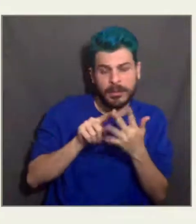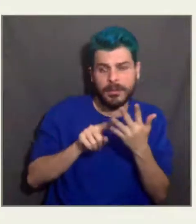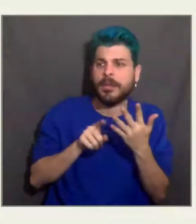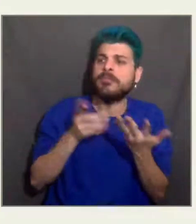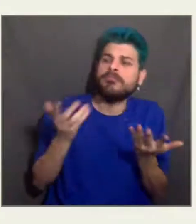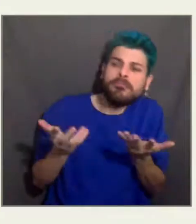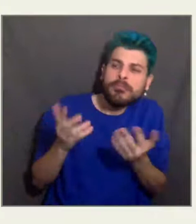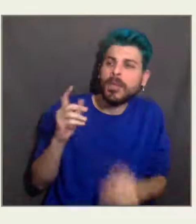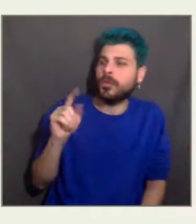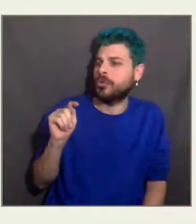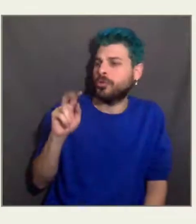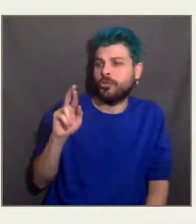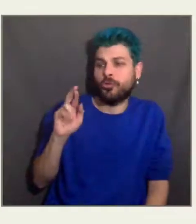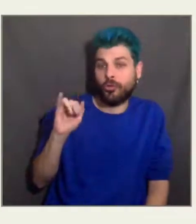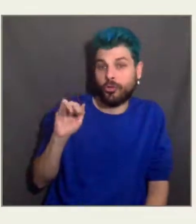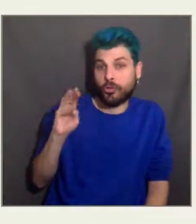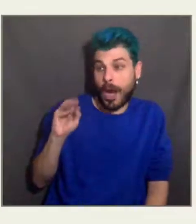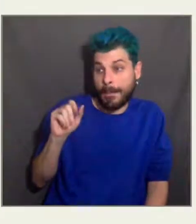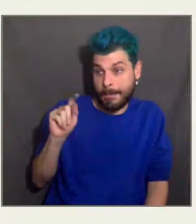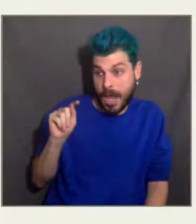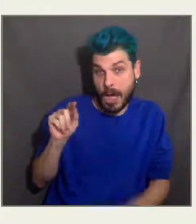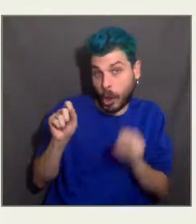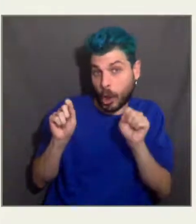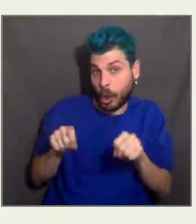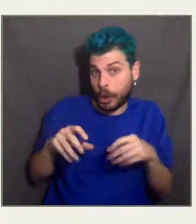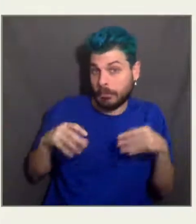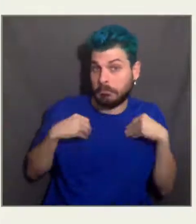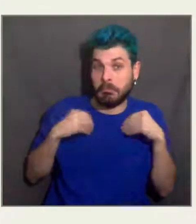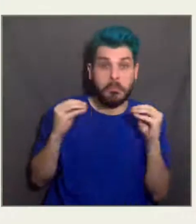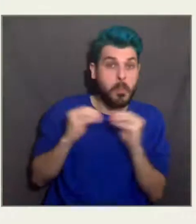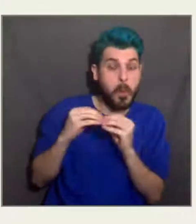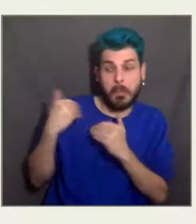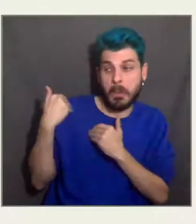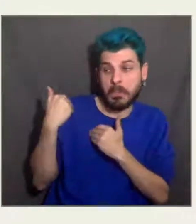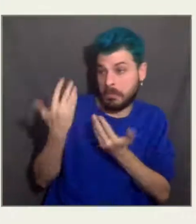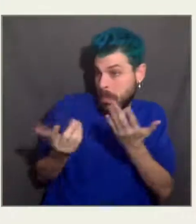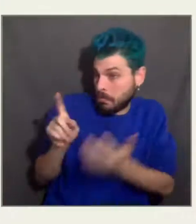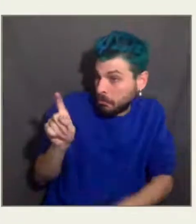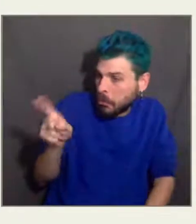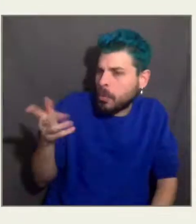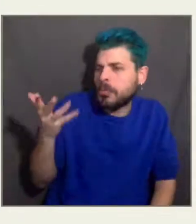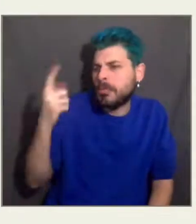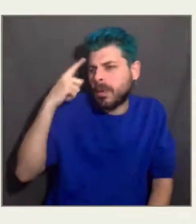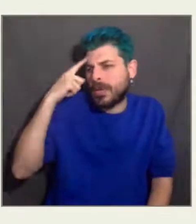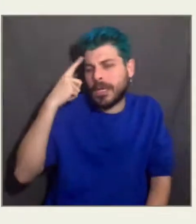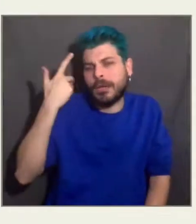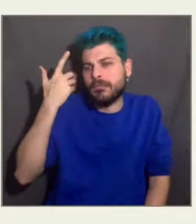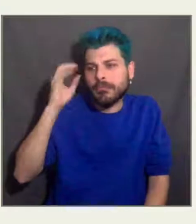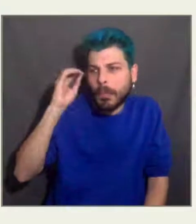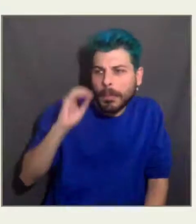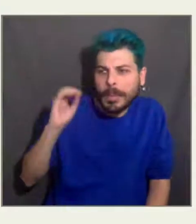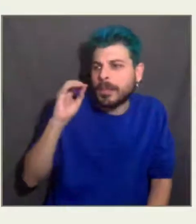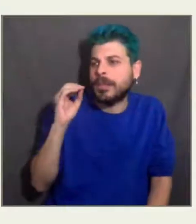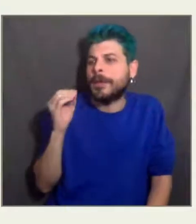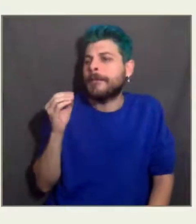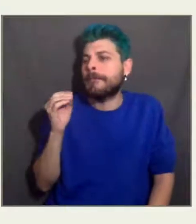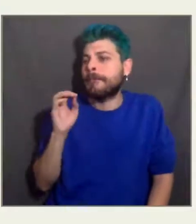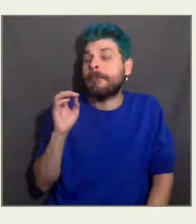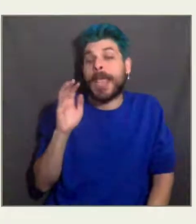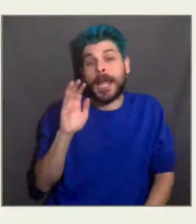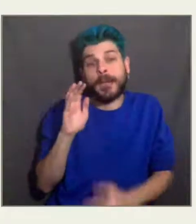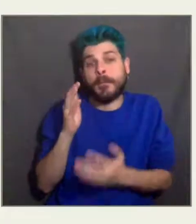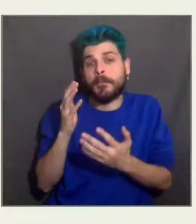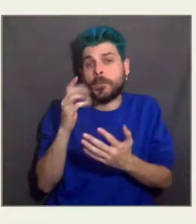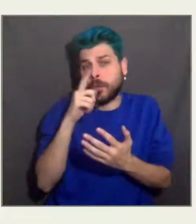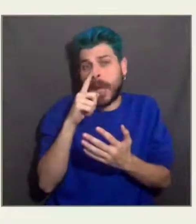take a lead on? And maybe you could also explain a little bit for those who don't know the partnership or the way you work